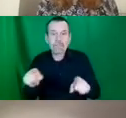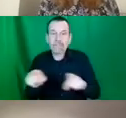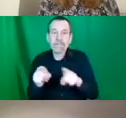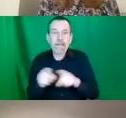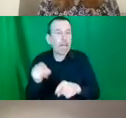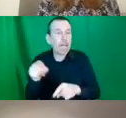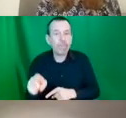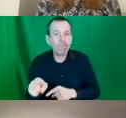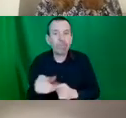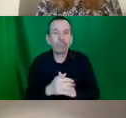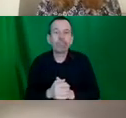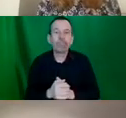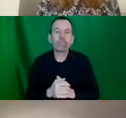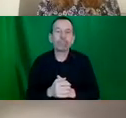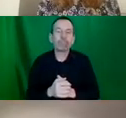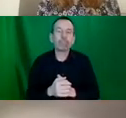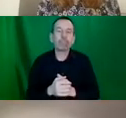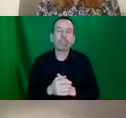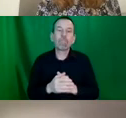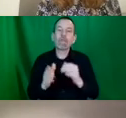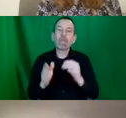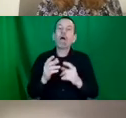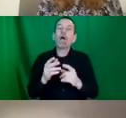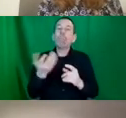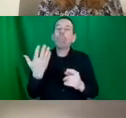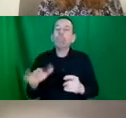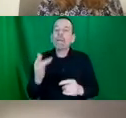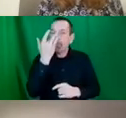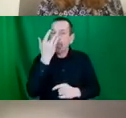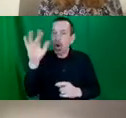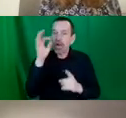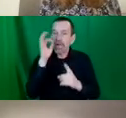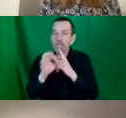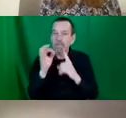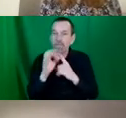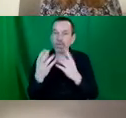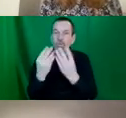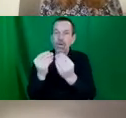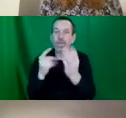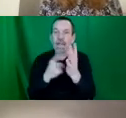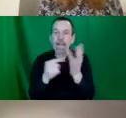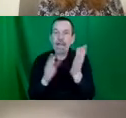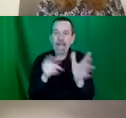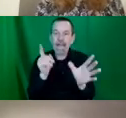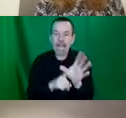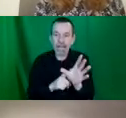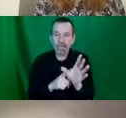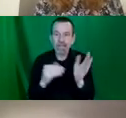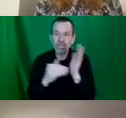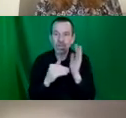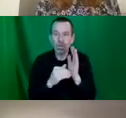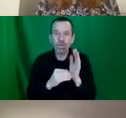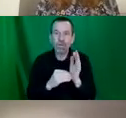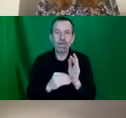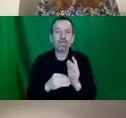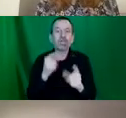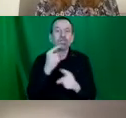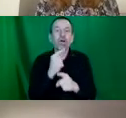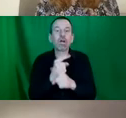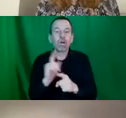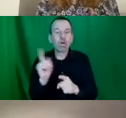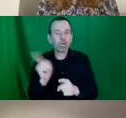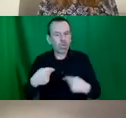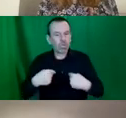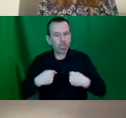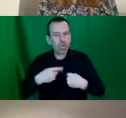A mock interview took place at the end of my placement. With Zoe, Mark and Amy, we discussed how best to present what I had learned. It was the perfect platform